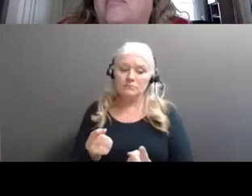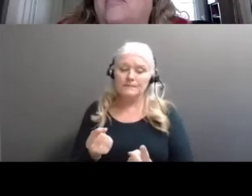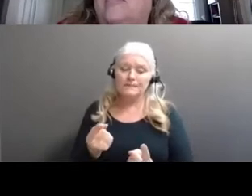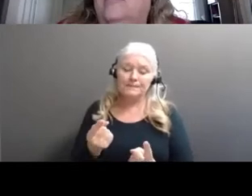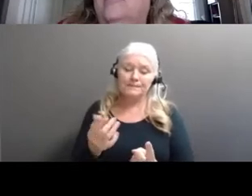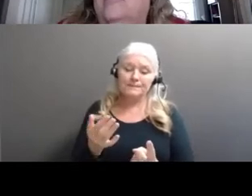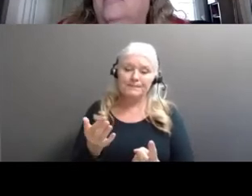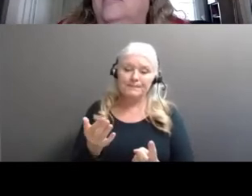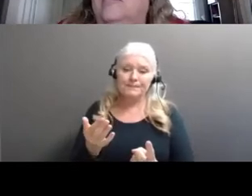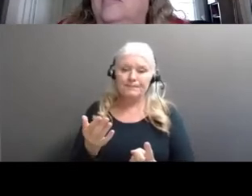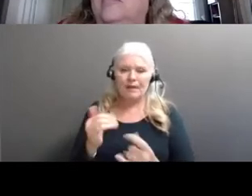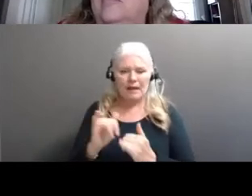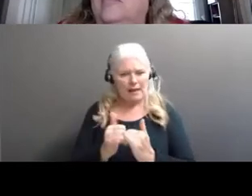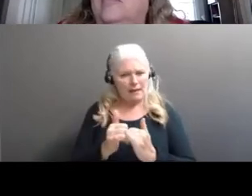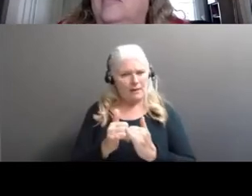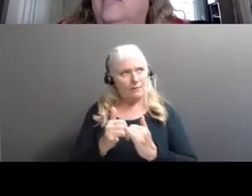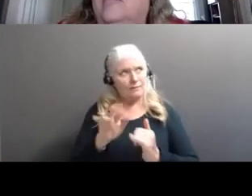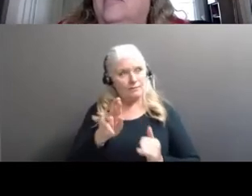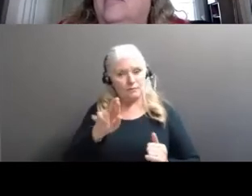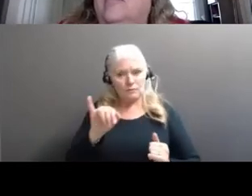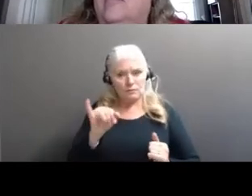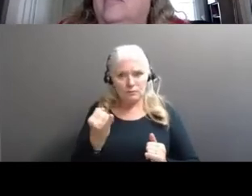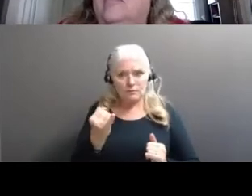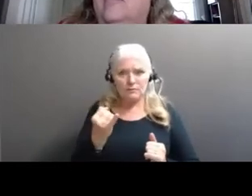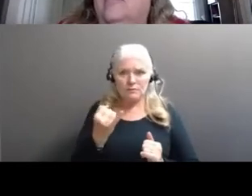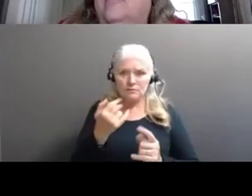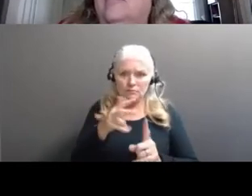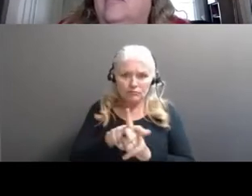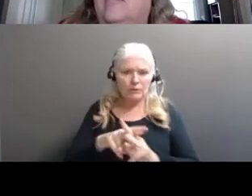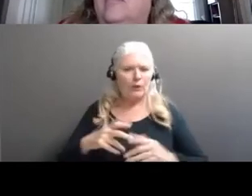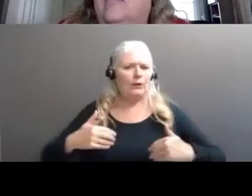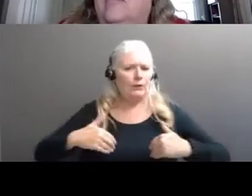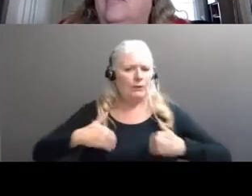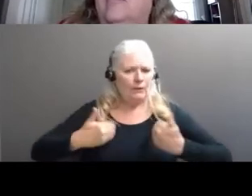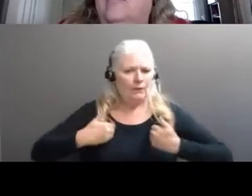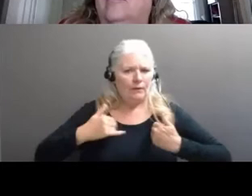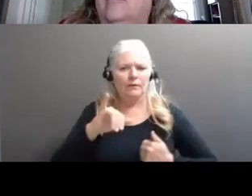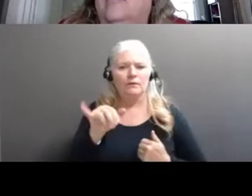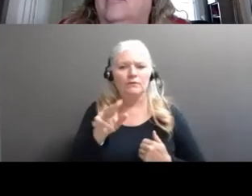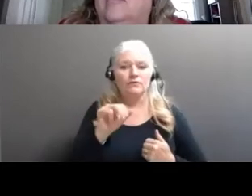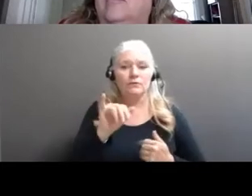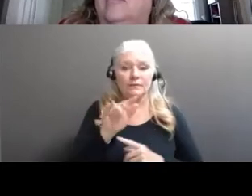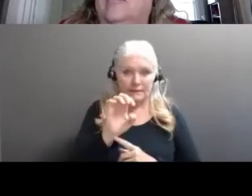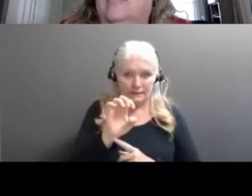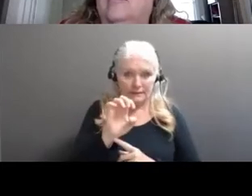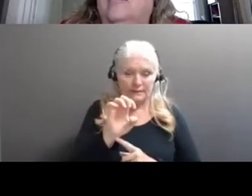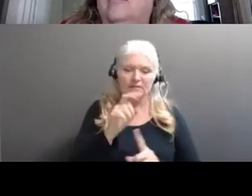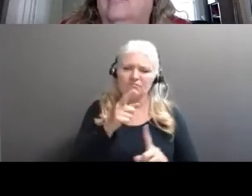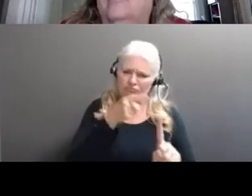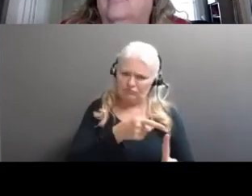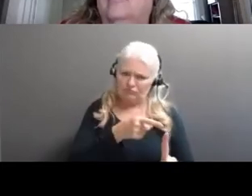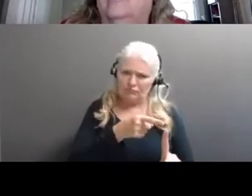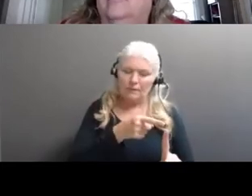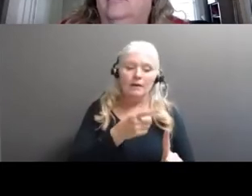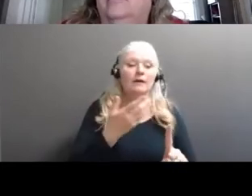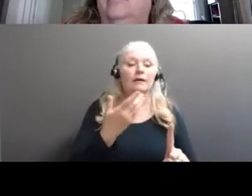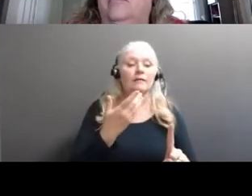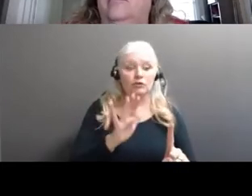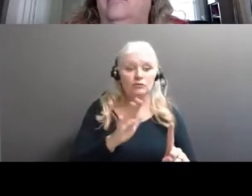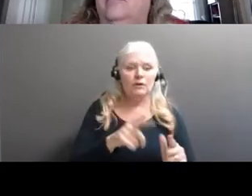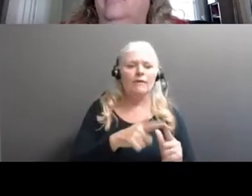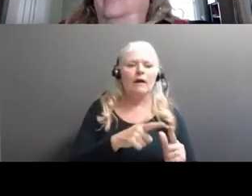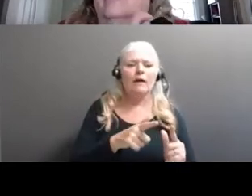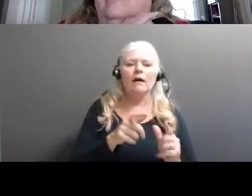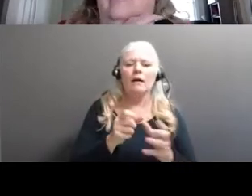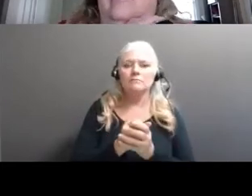to think about restorative justice in the context of youth justice and young people, and then to expand the offering of that to adults. And so